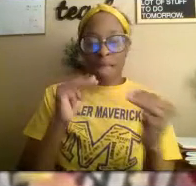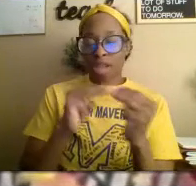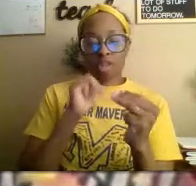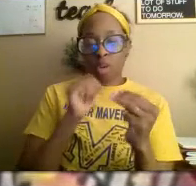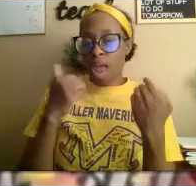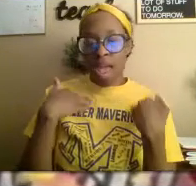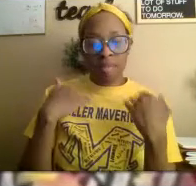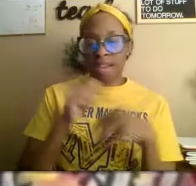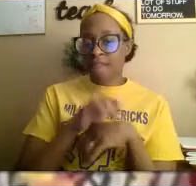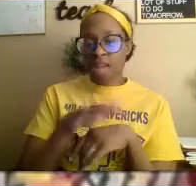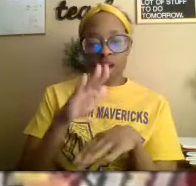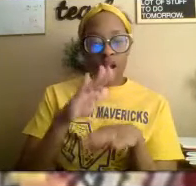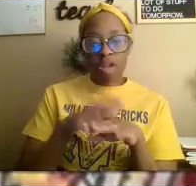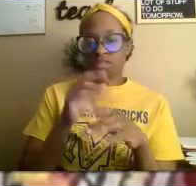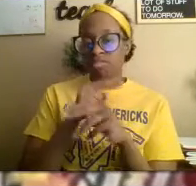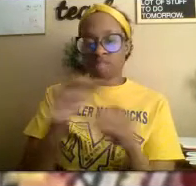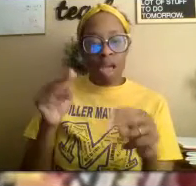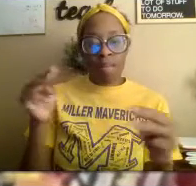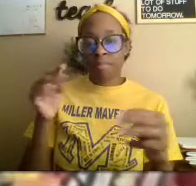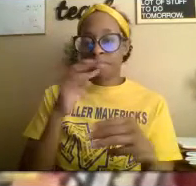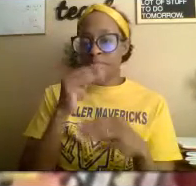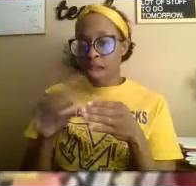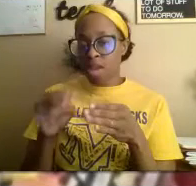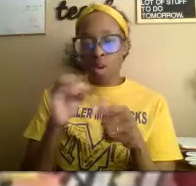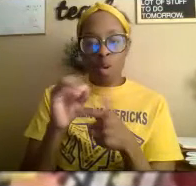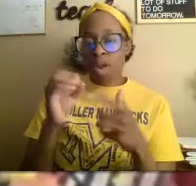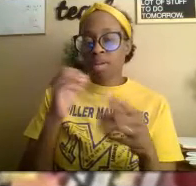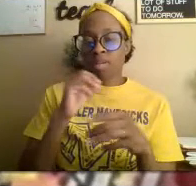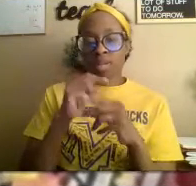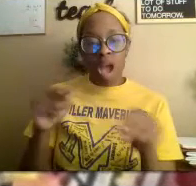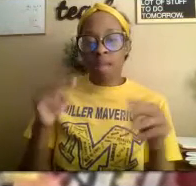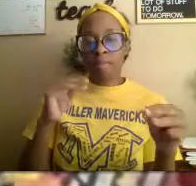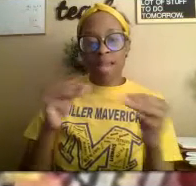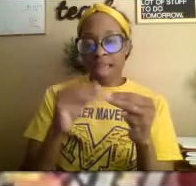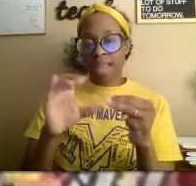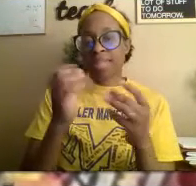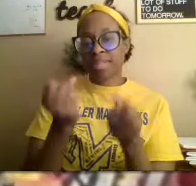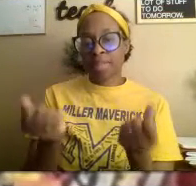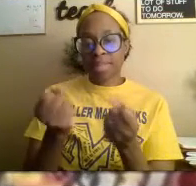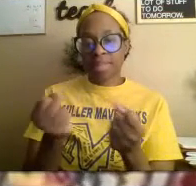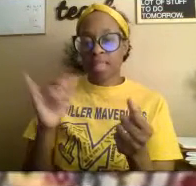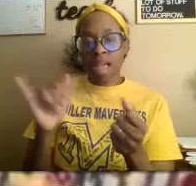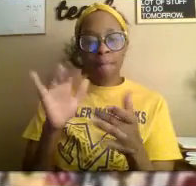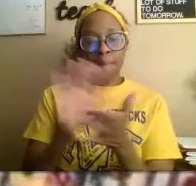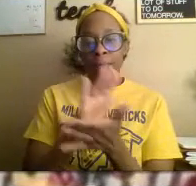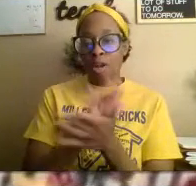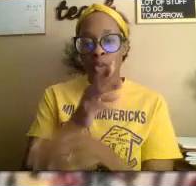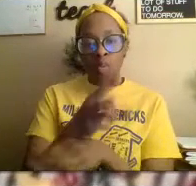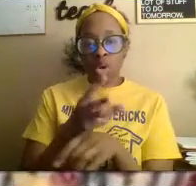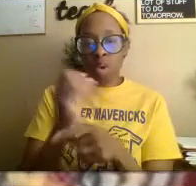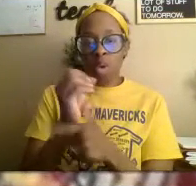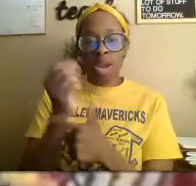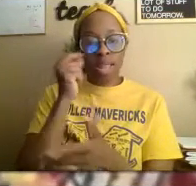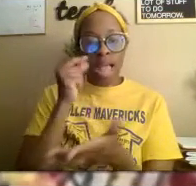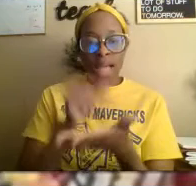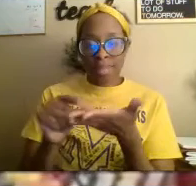substances such as paper, wood, or glass. If you've ever used a magnet, you know that it sticks to some